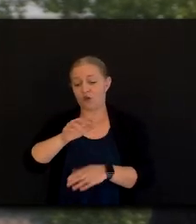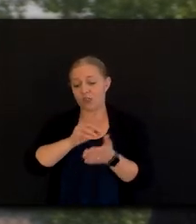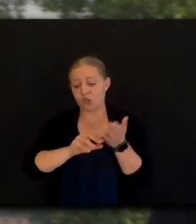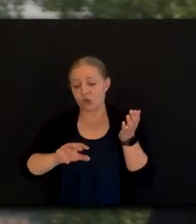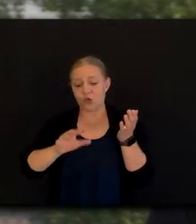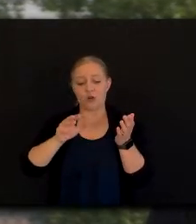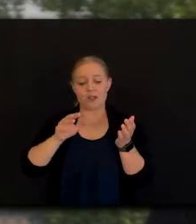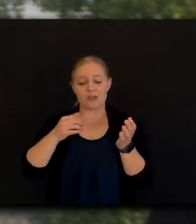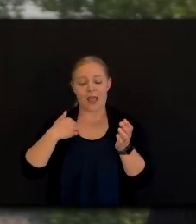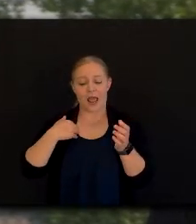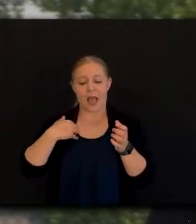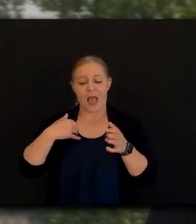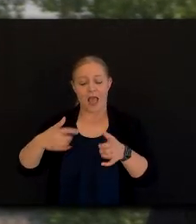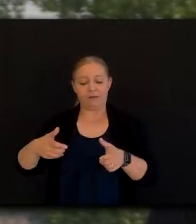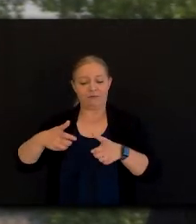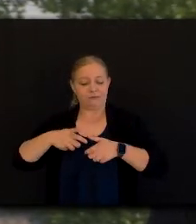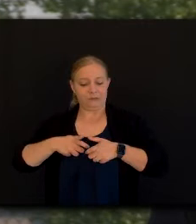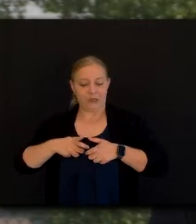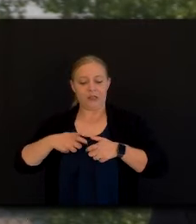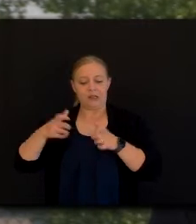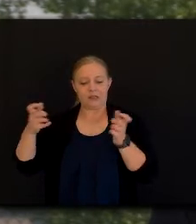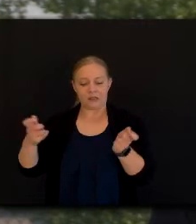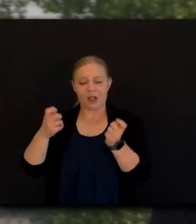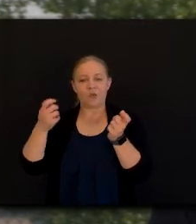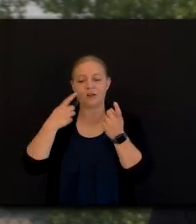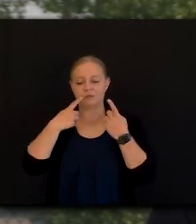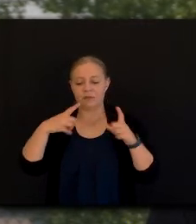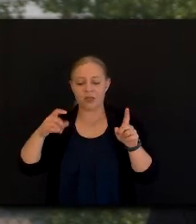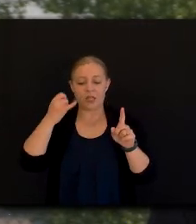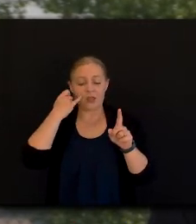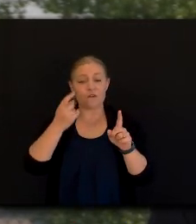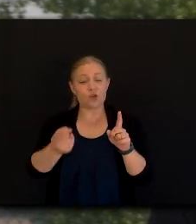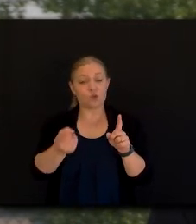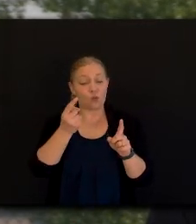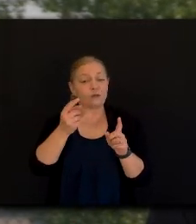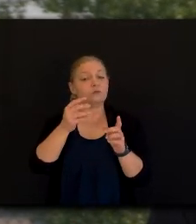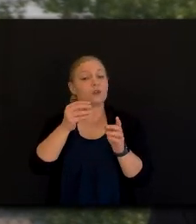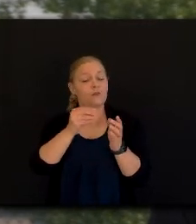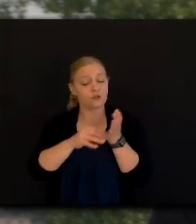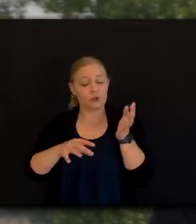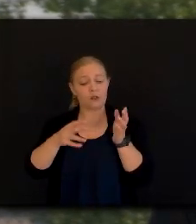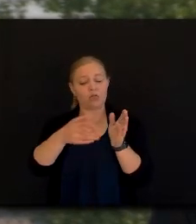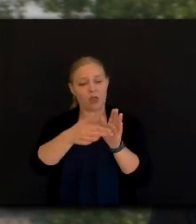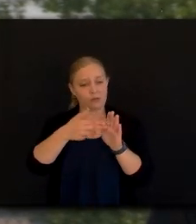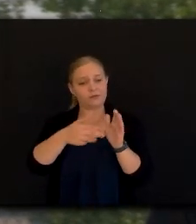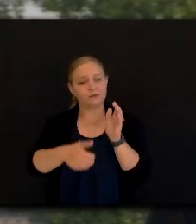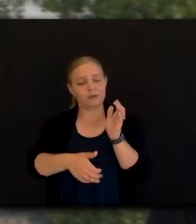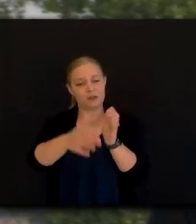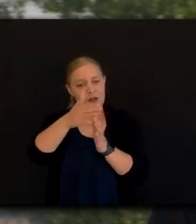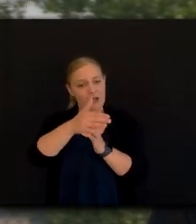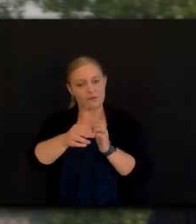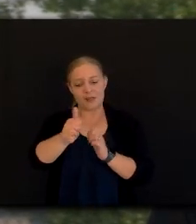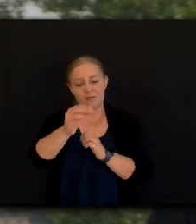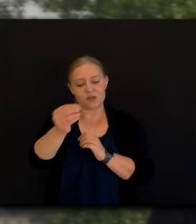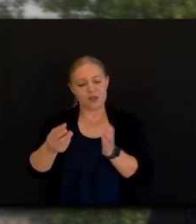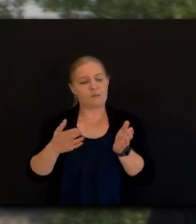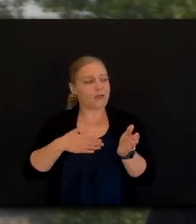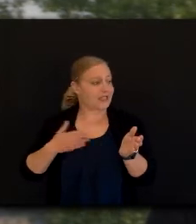students wear medallions to celebrate this accomplishment. If you're one of these students, please stand so we can recognize you.